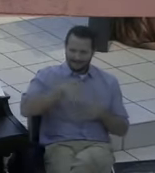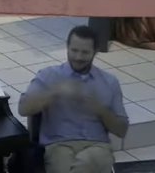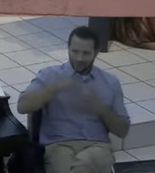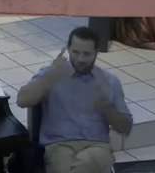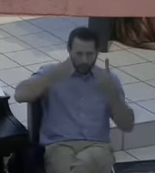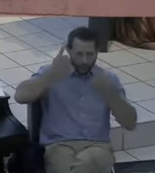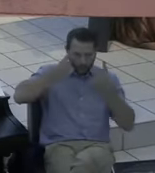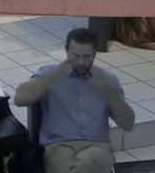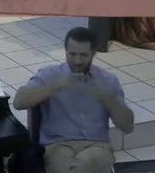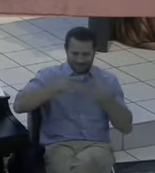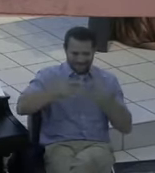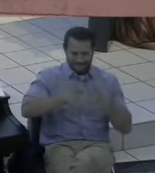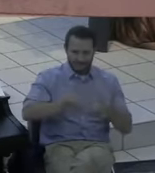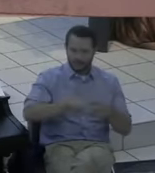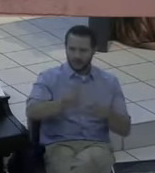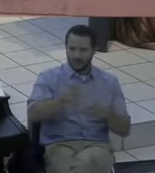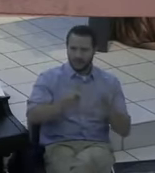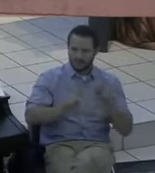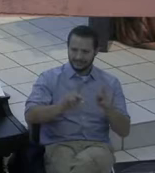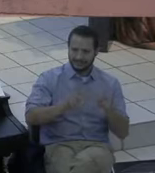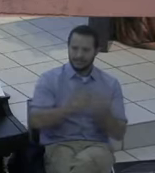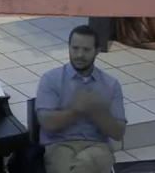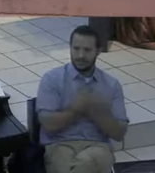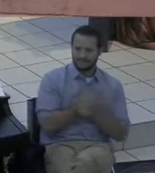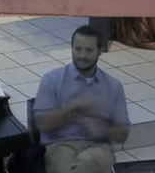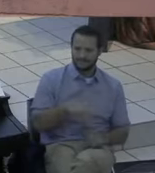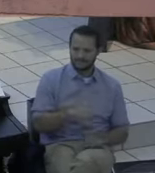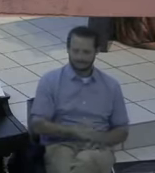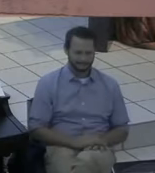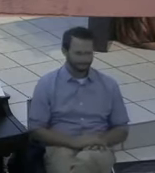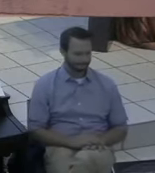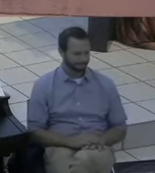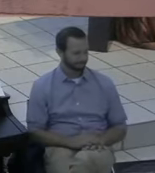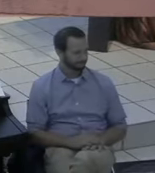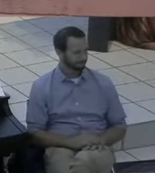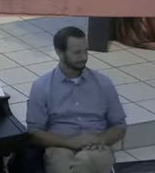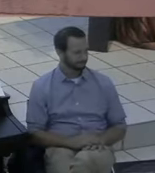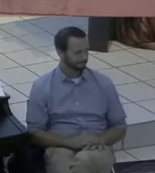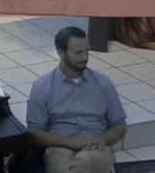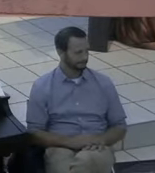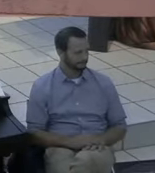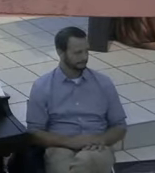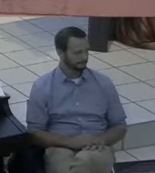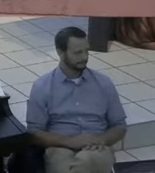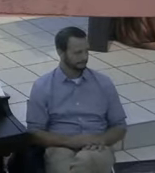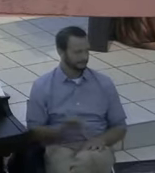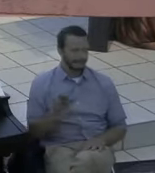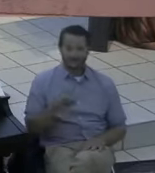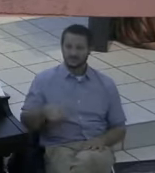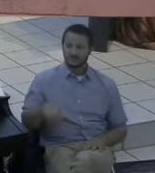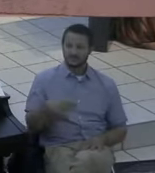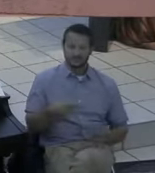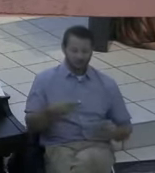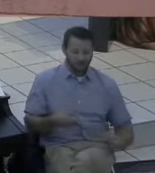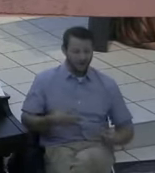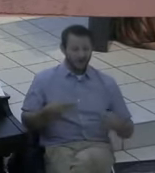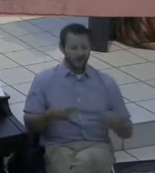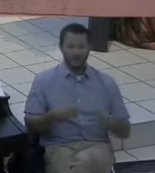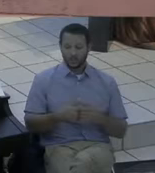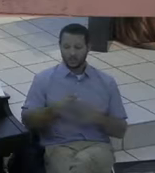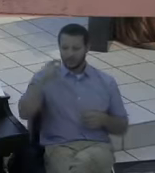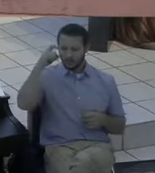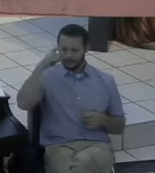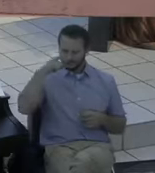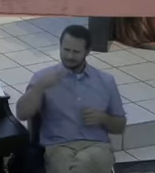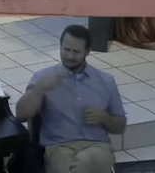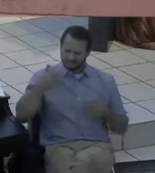him to others. Another thought is this: if you're struggling with wisdom, begin to do